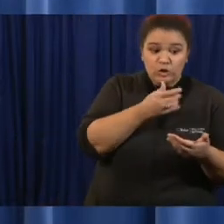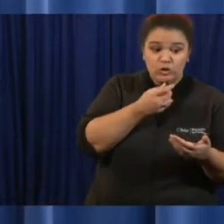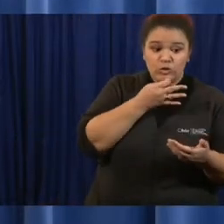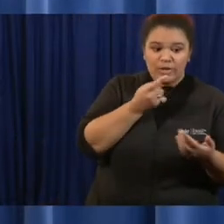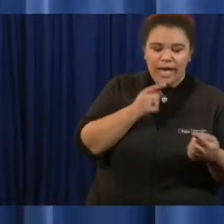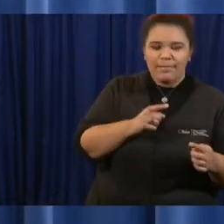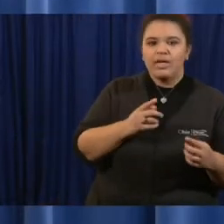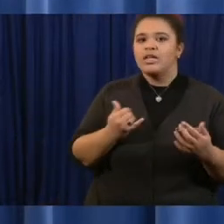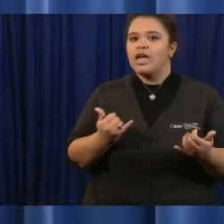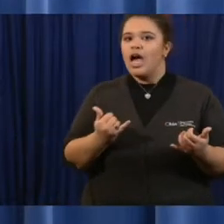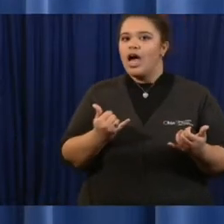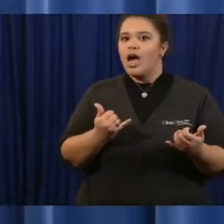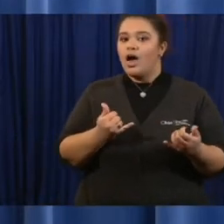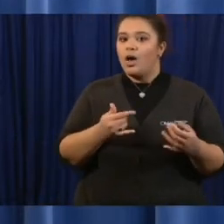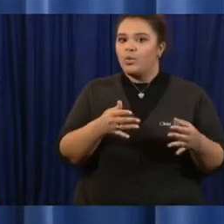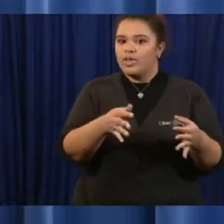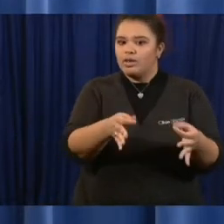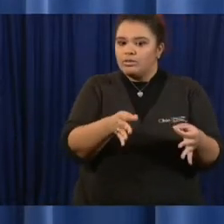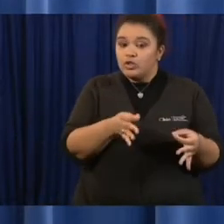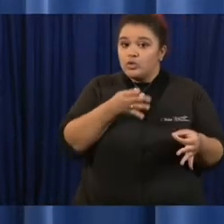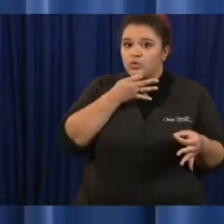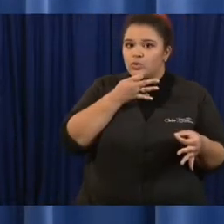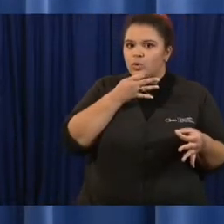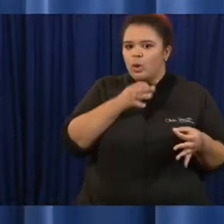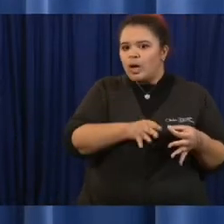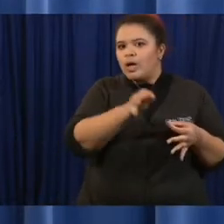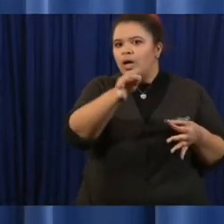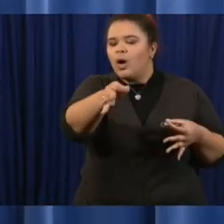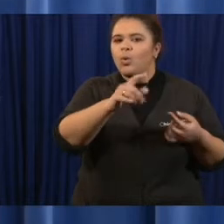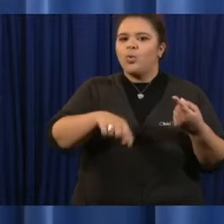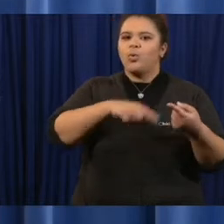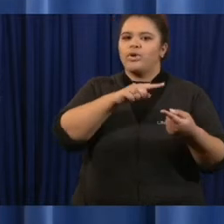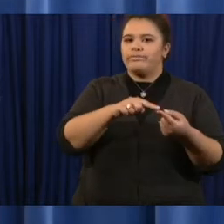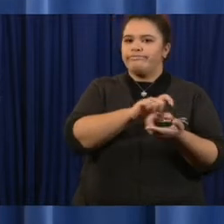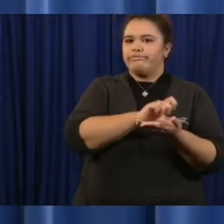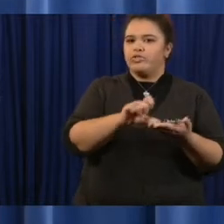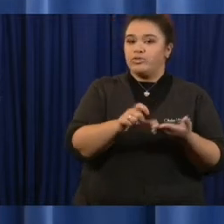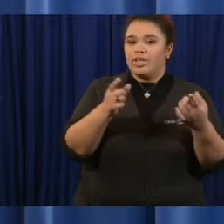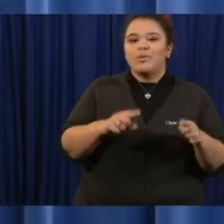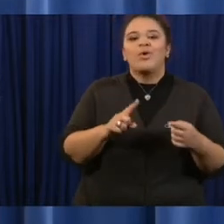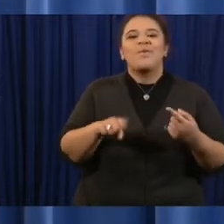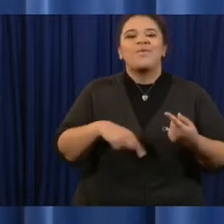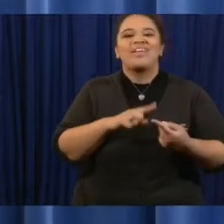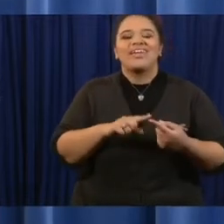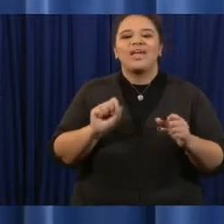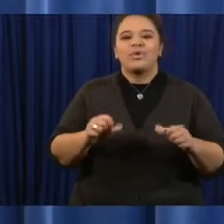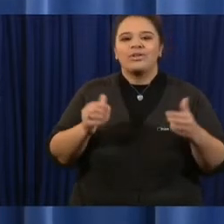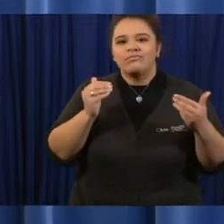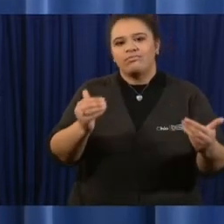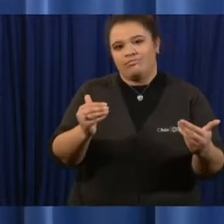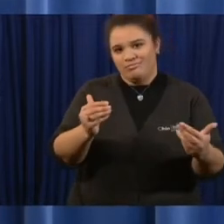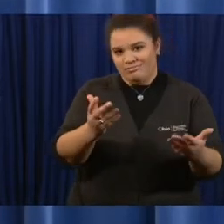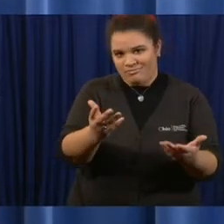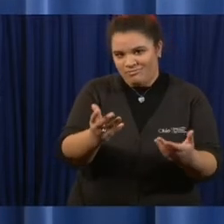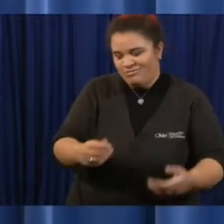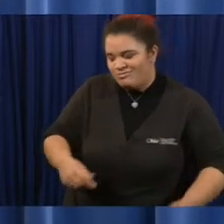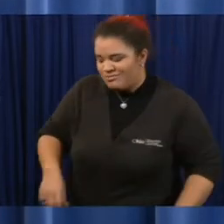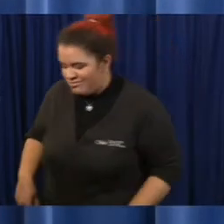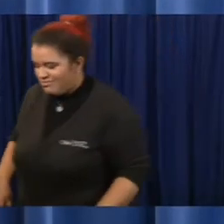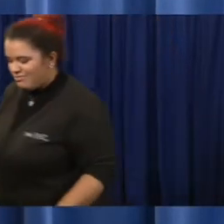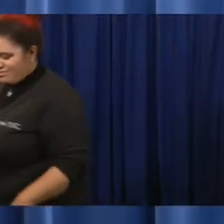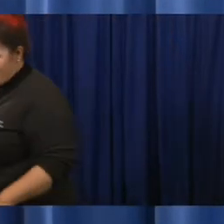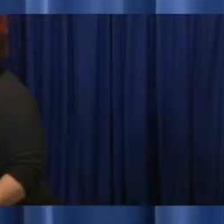schedule those? When might those actually happen? When can we begin? I would suggest they do